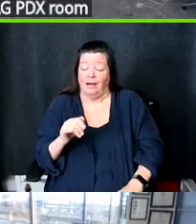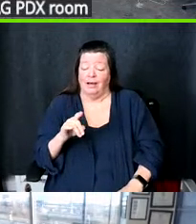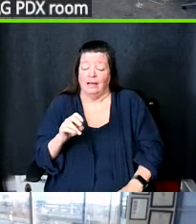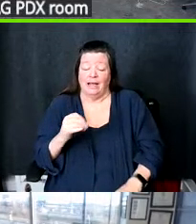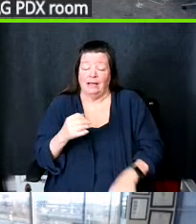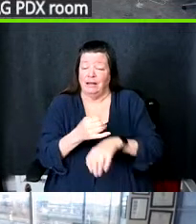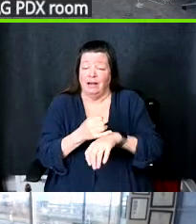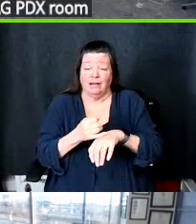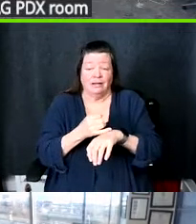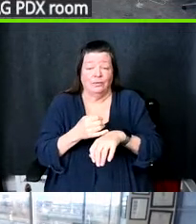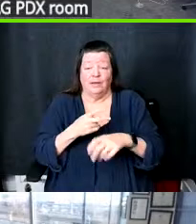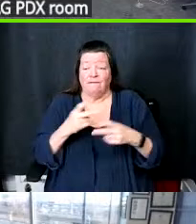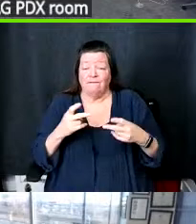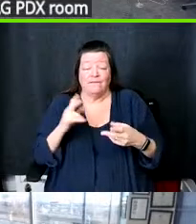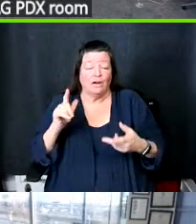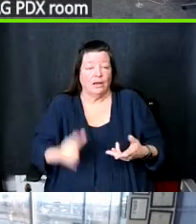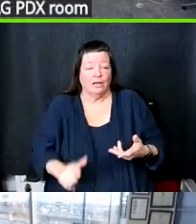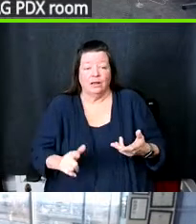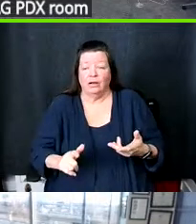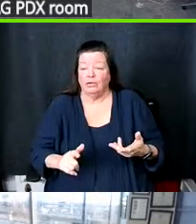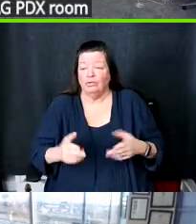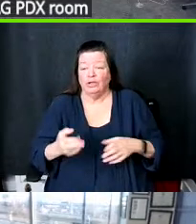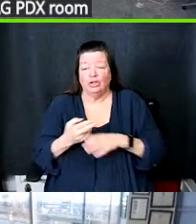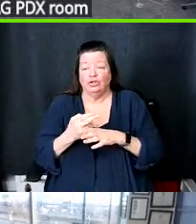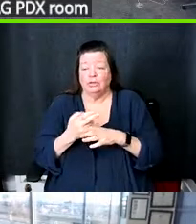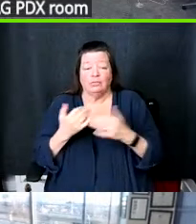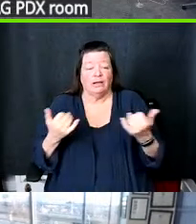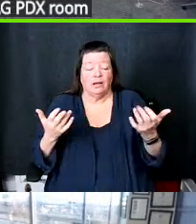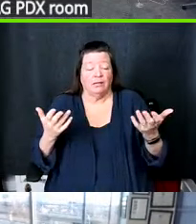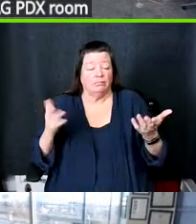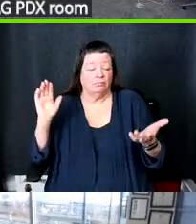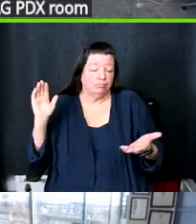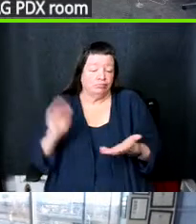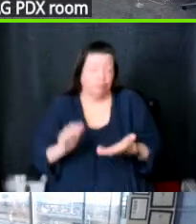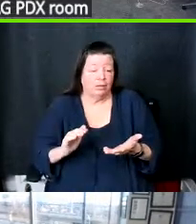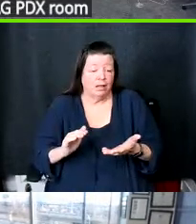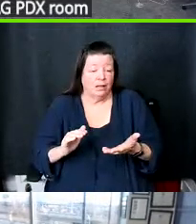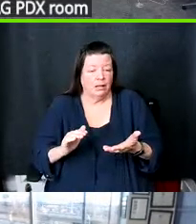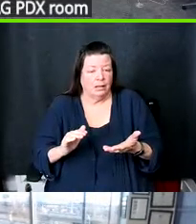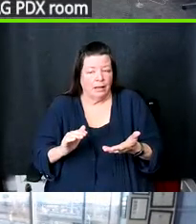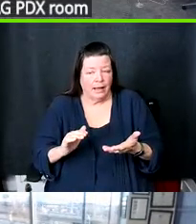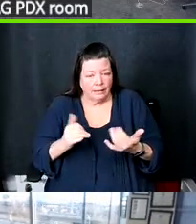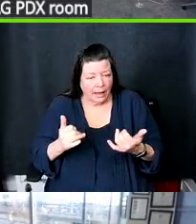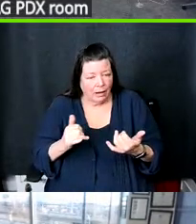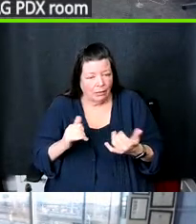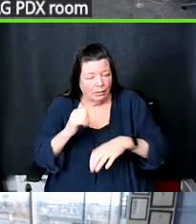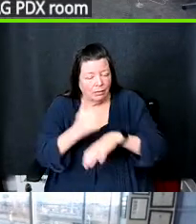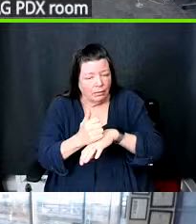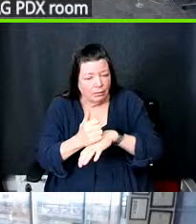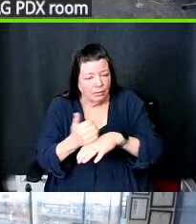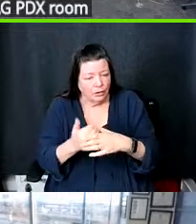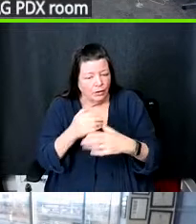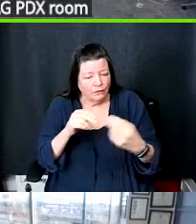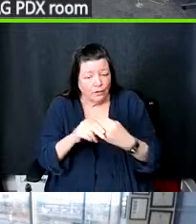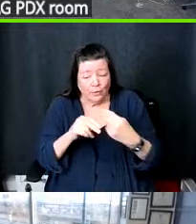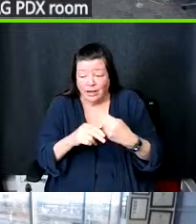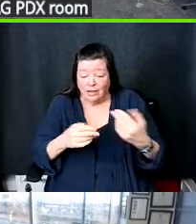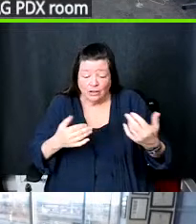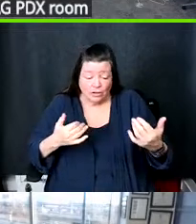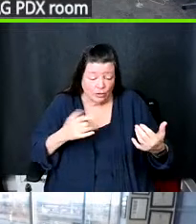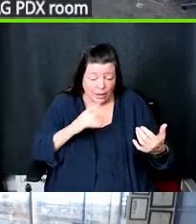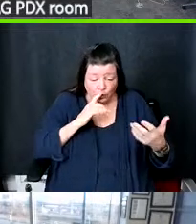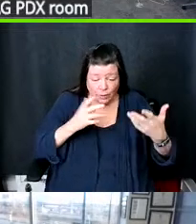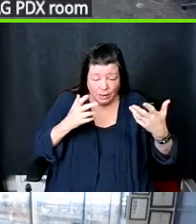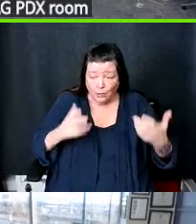low intensity usage that now has a brand new freeway. So if they really want to have a grocery store and they really want to